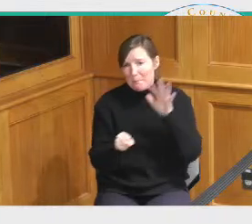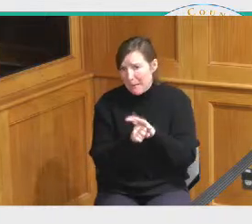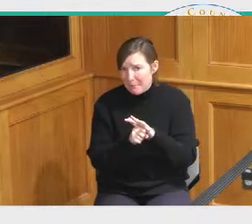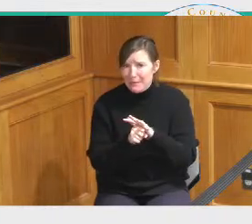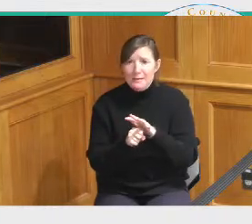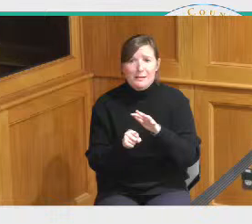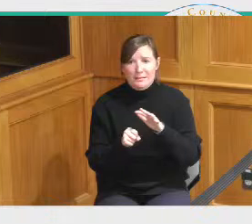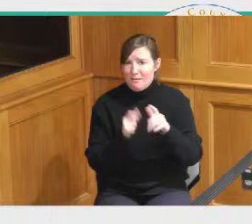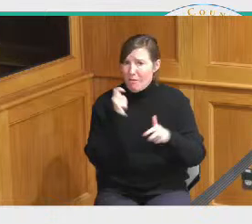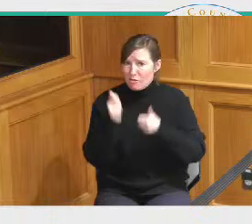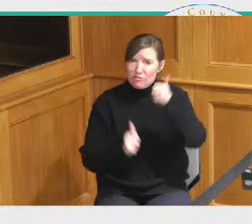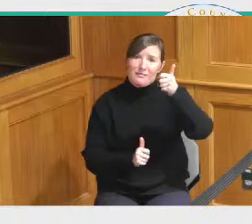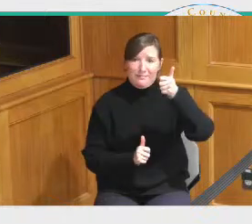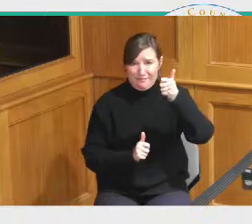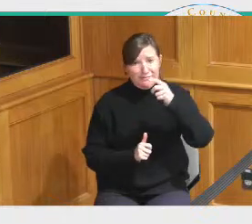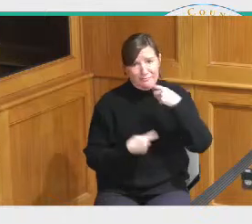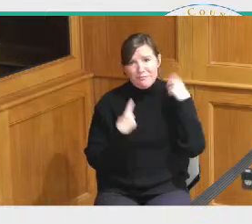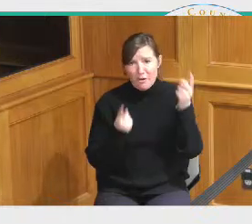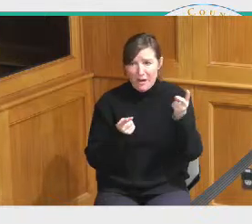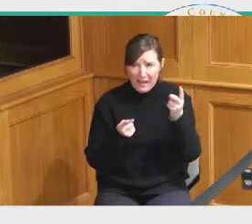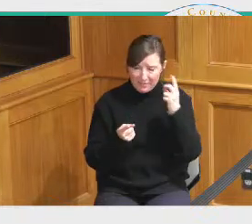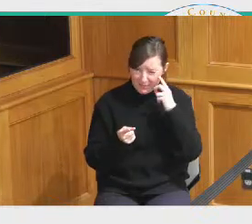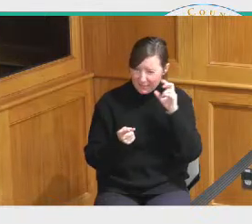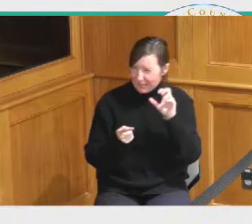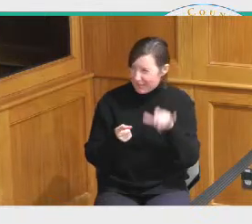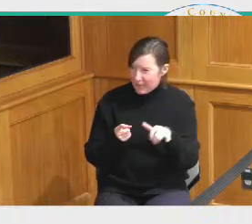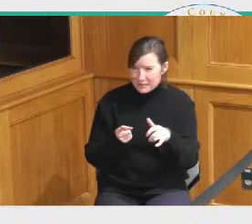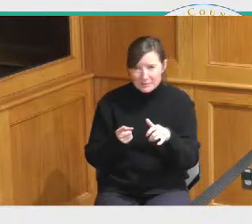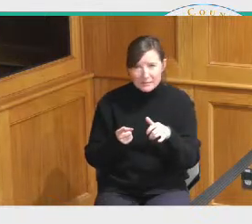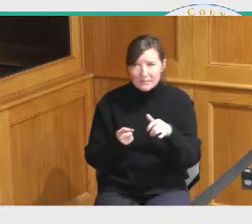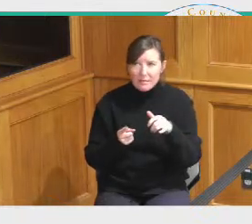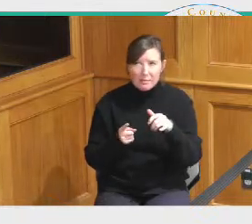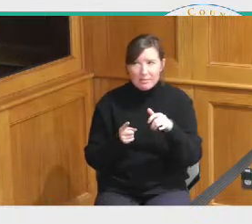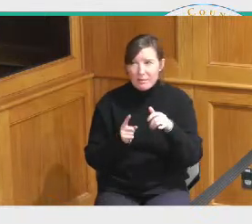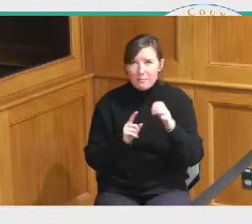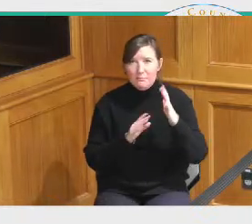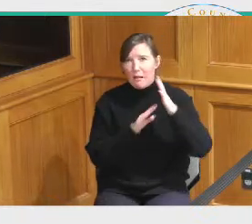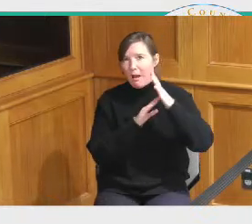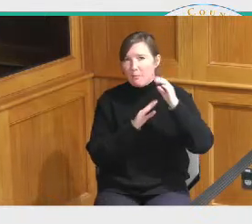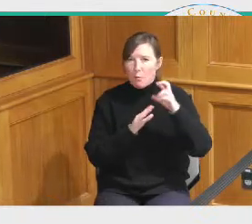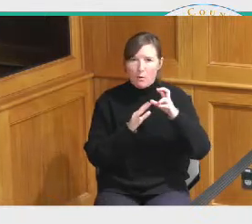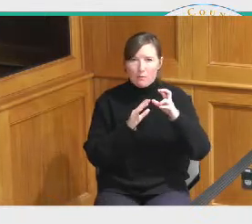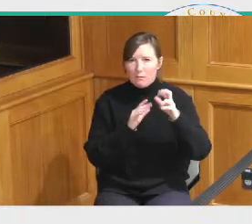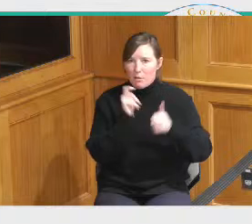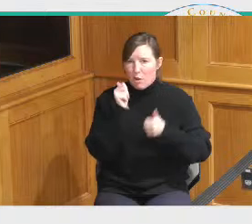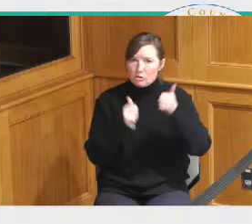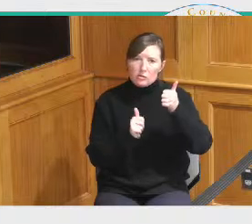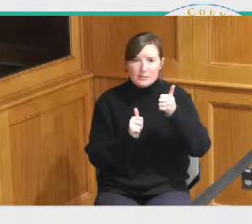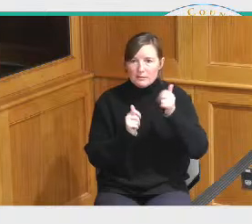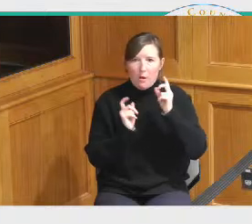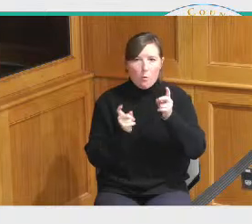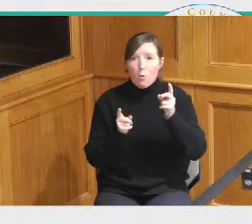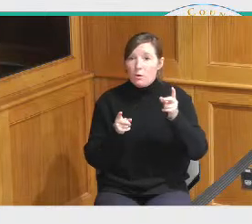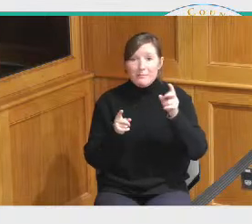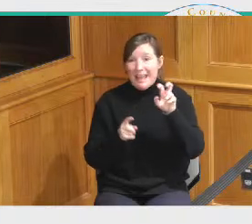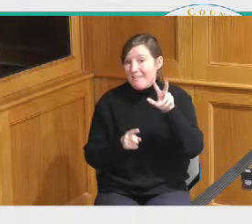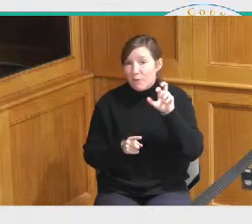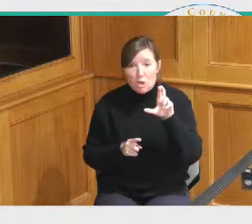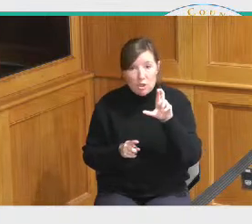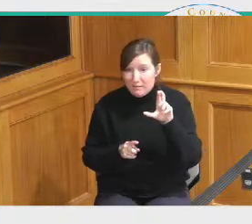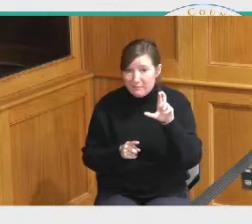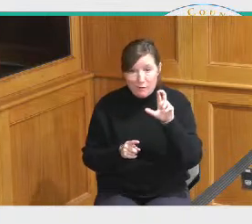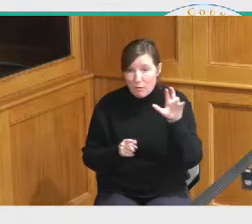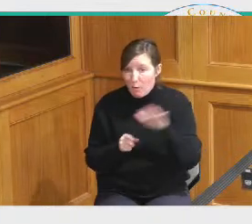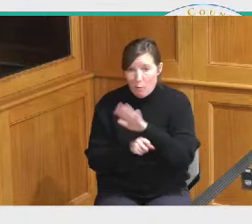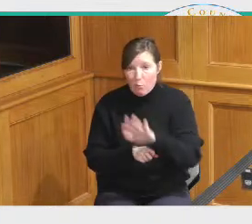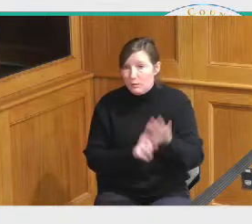I believe it may be the, if not one of the largest TMUD awards ever in the state of